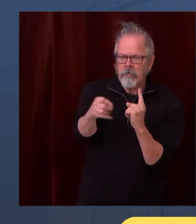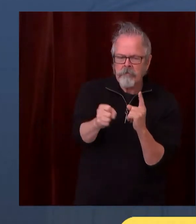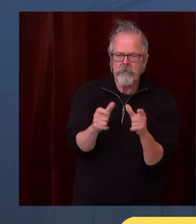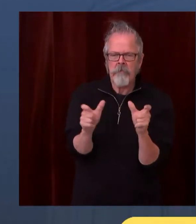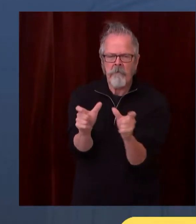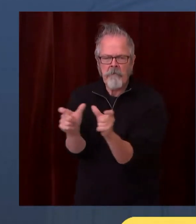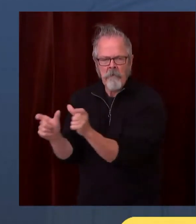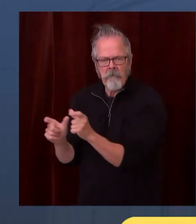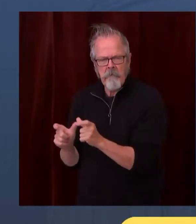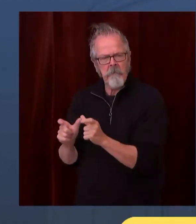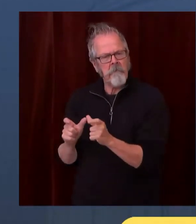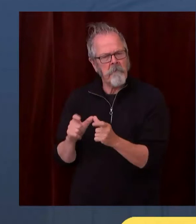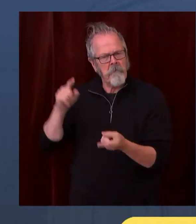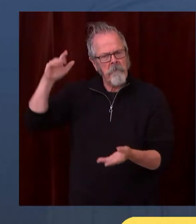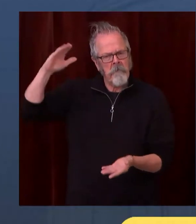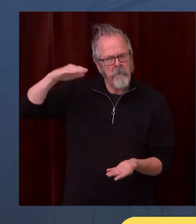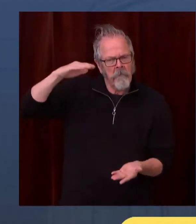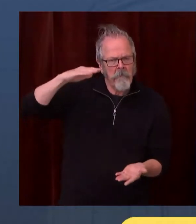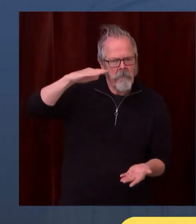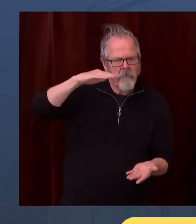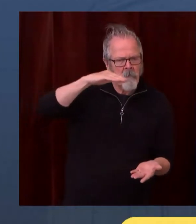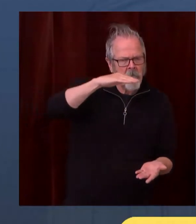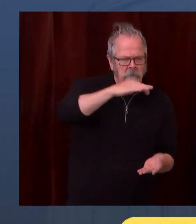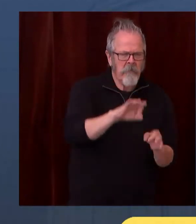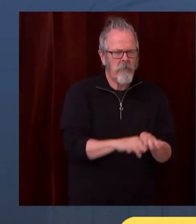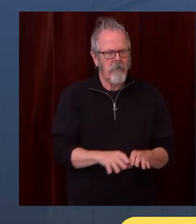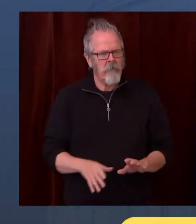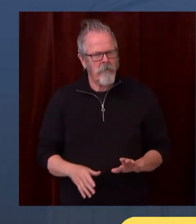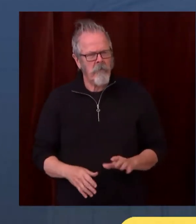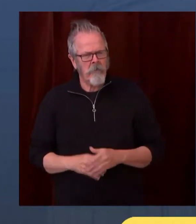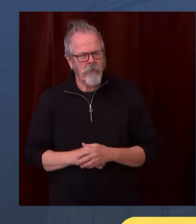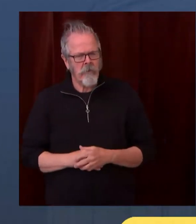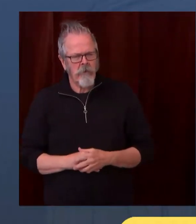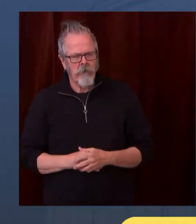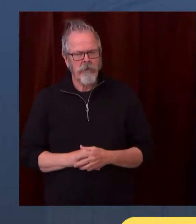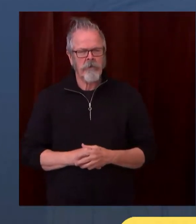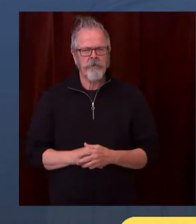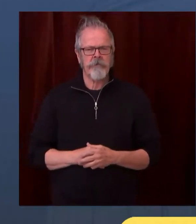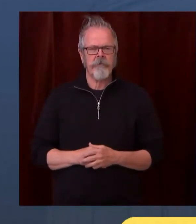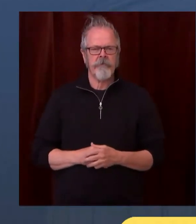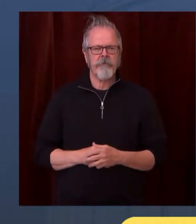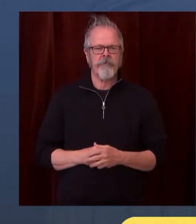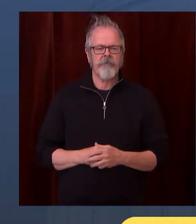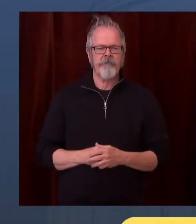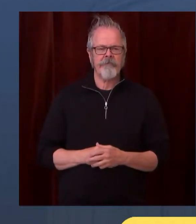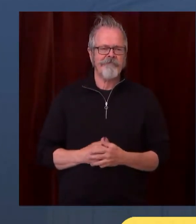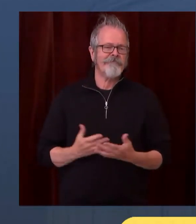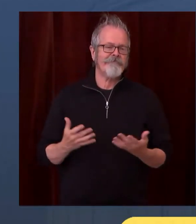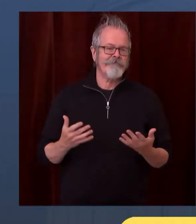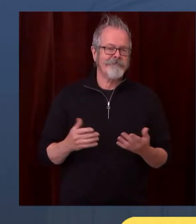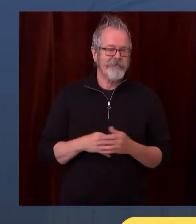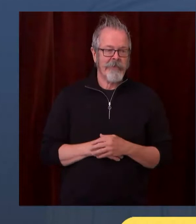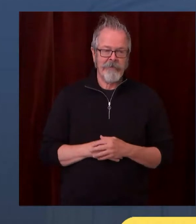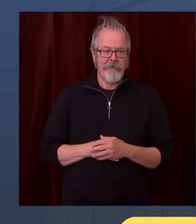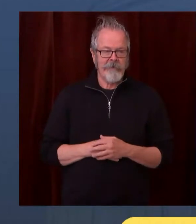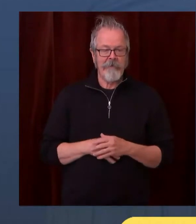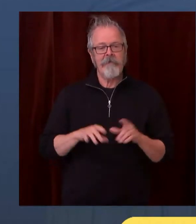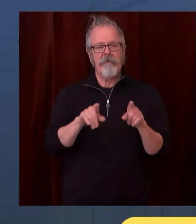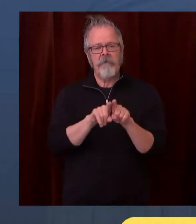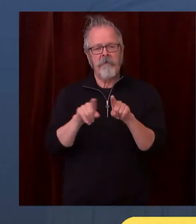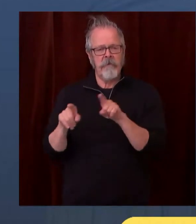who they may have been in contact with. So also, we're switching to